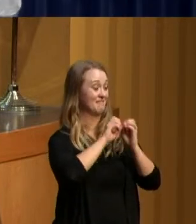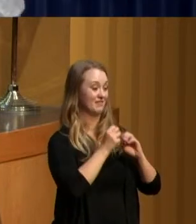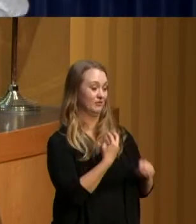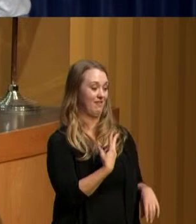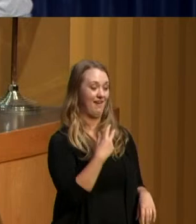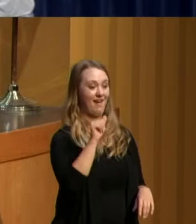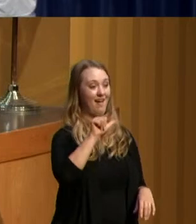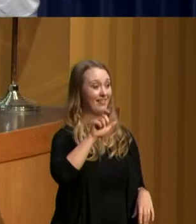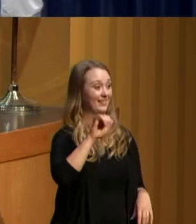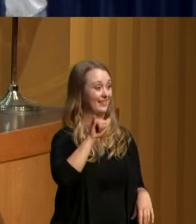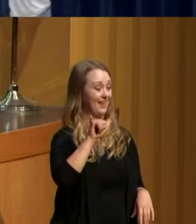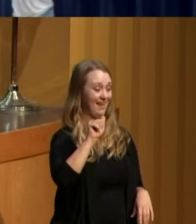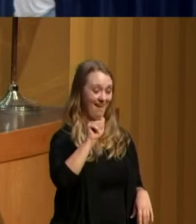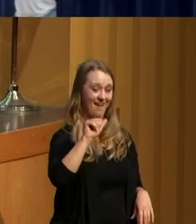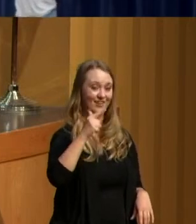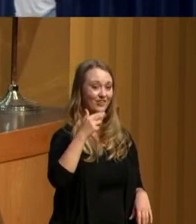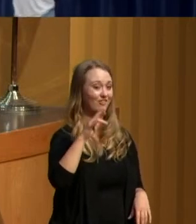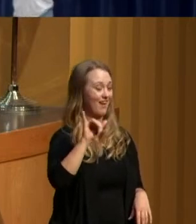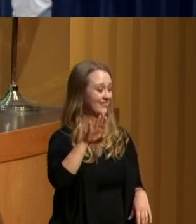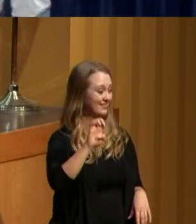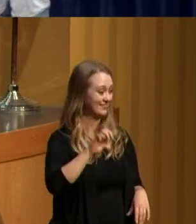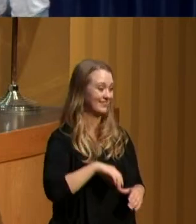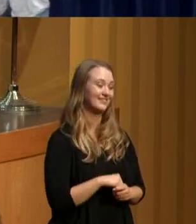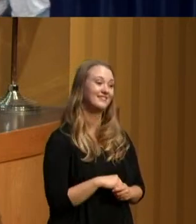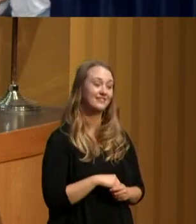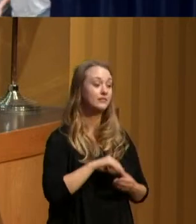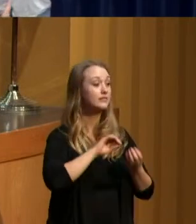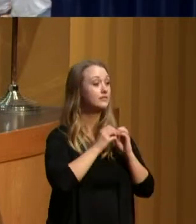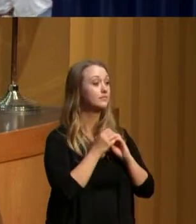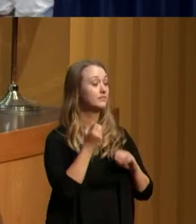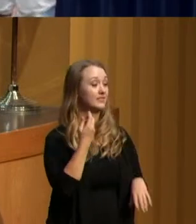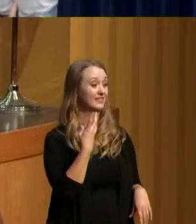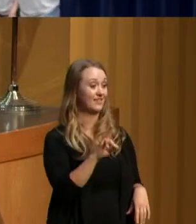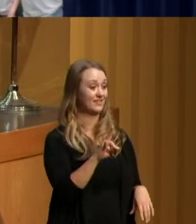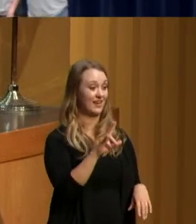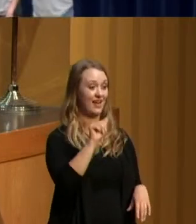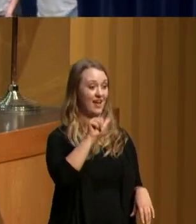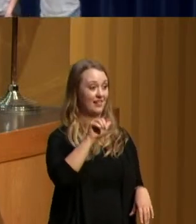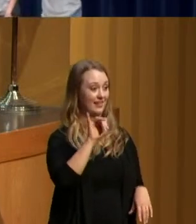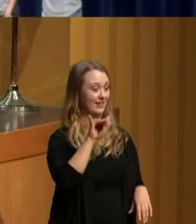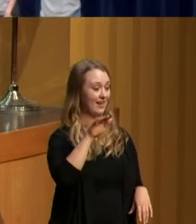Grice. Defender number 17, Aaliyah Regoza.